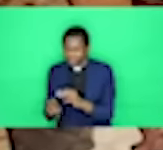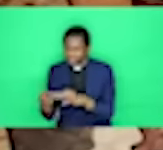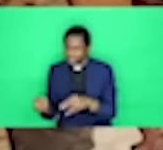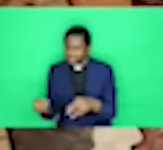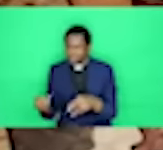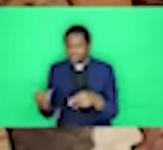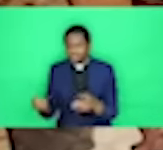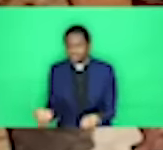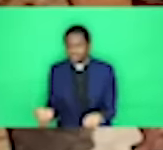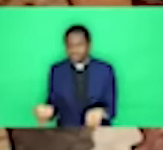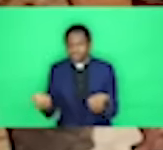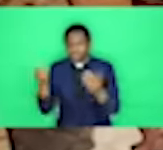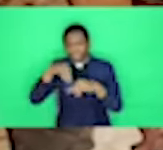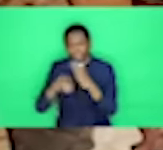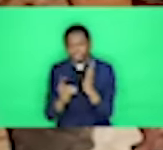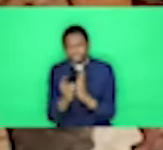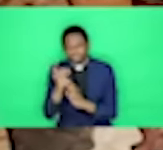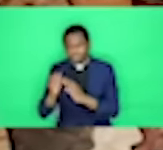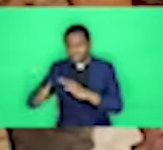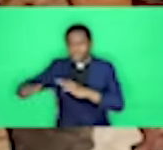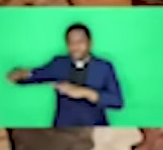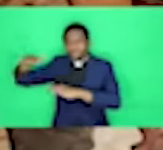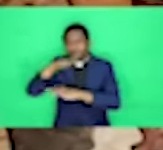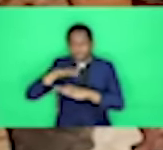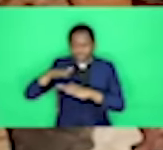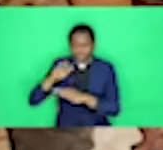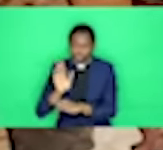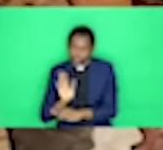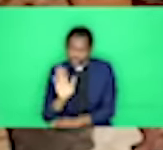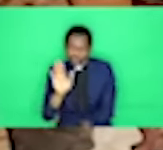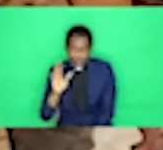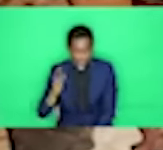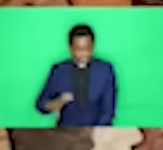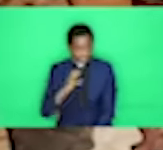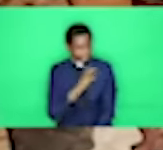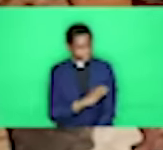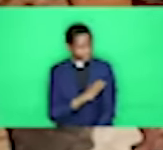the character of its citizens. No